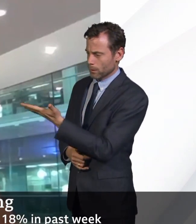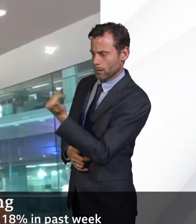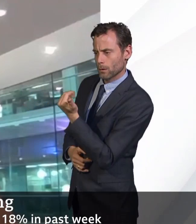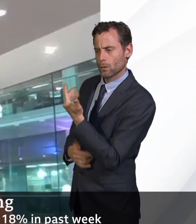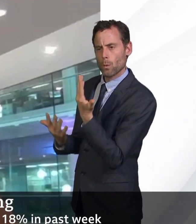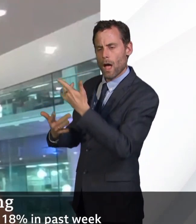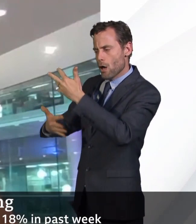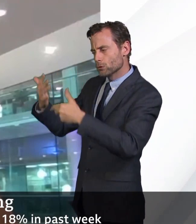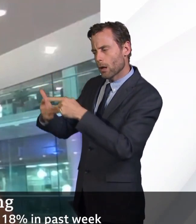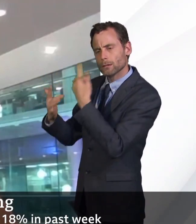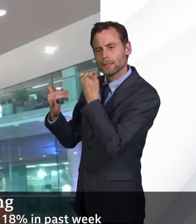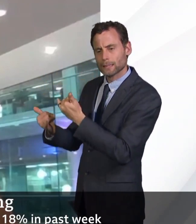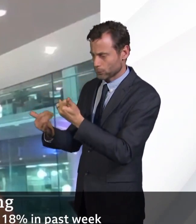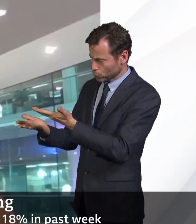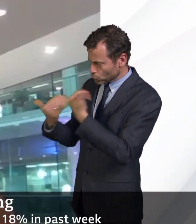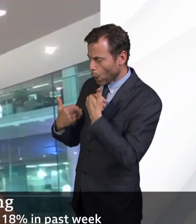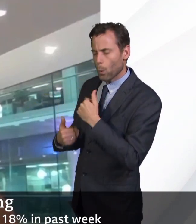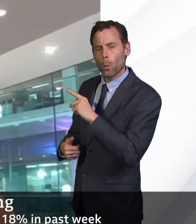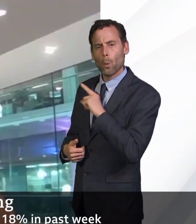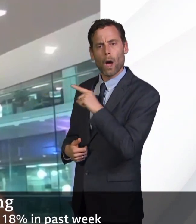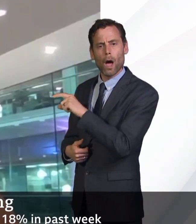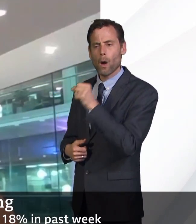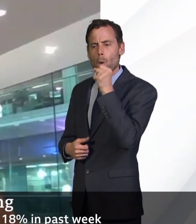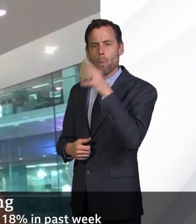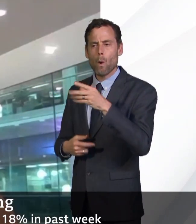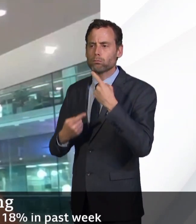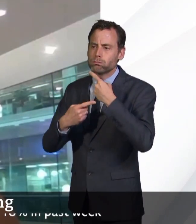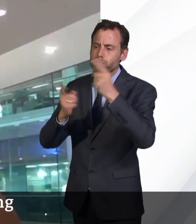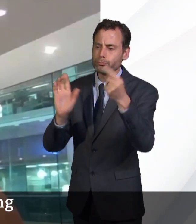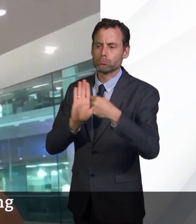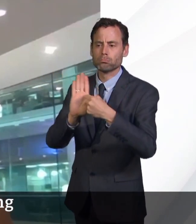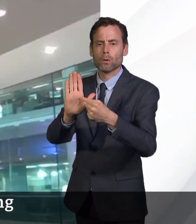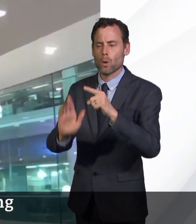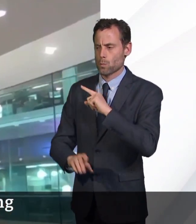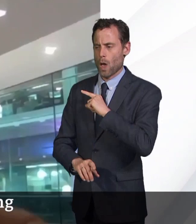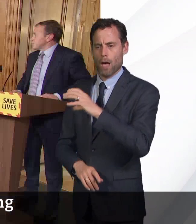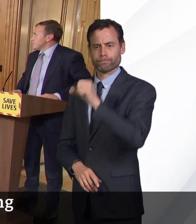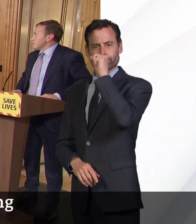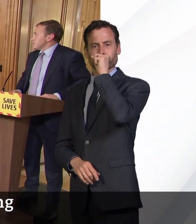those tests. So can you tell us now why those test results won't be released?